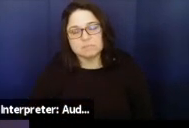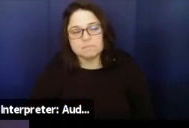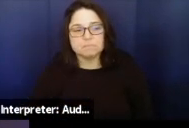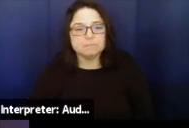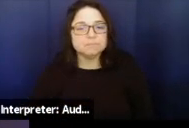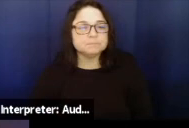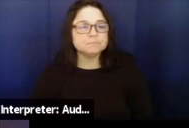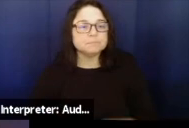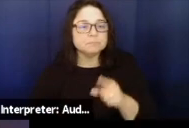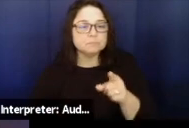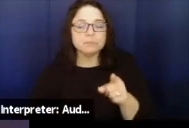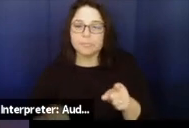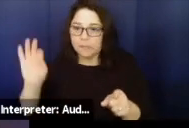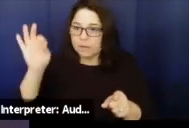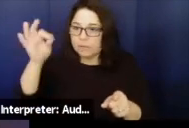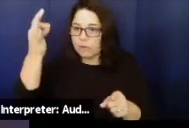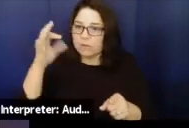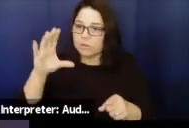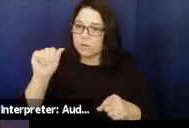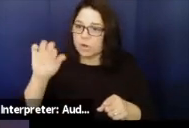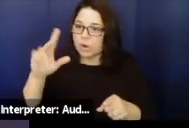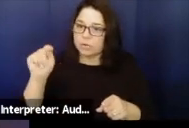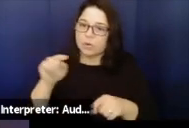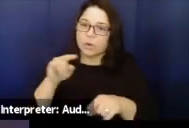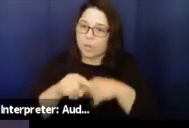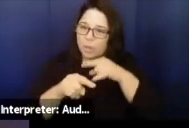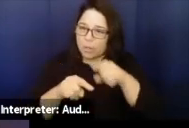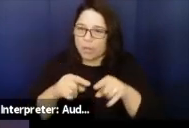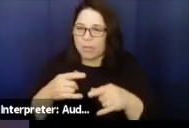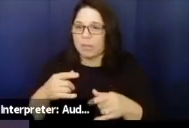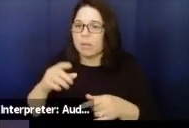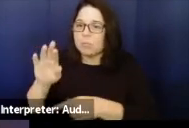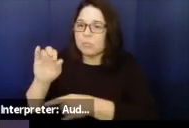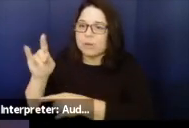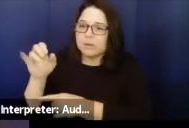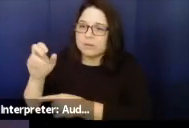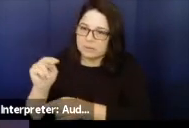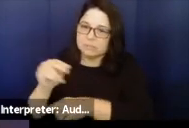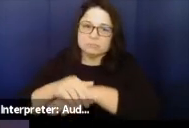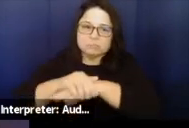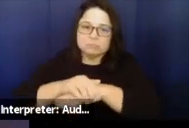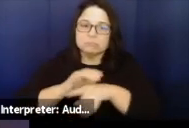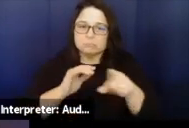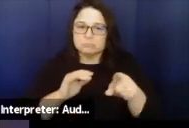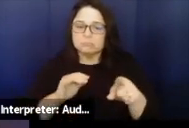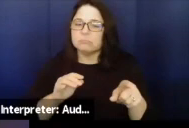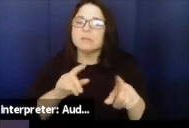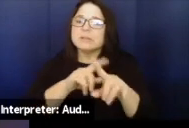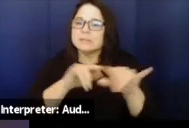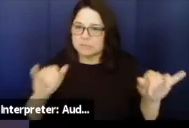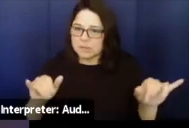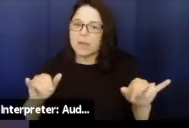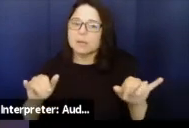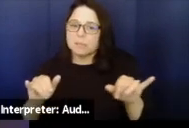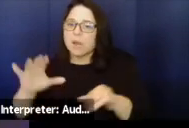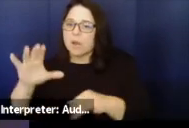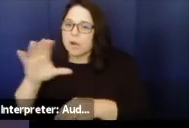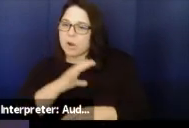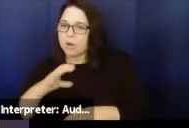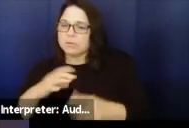This French cartoon makes fun of Britain while the Second Continental Congress is taking place in Philadelphia in